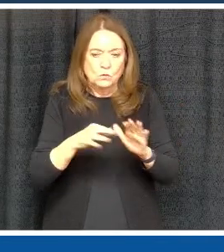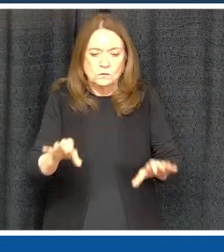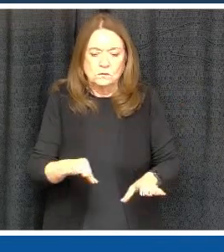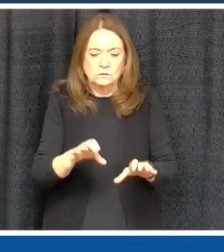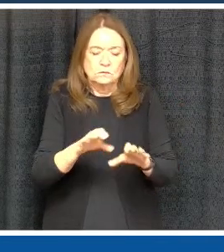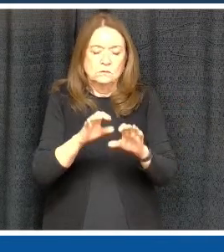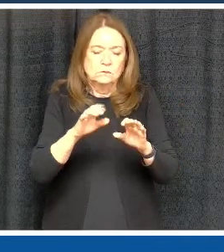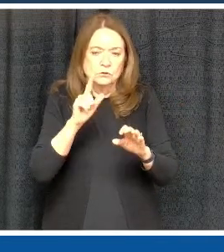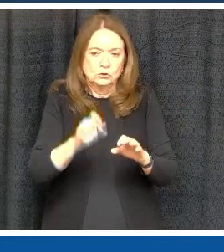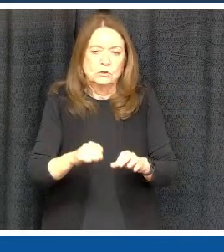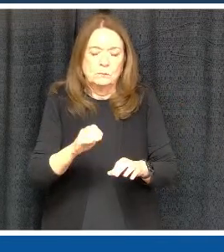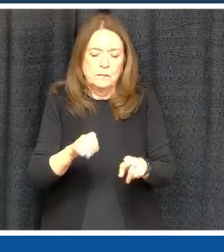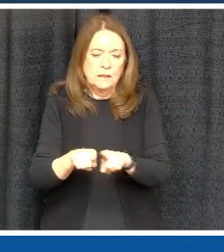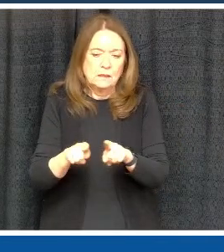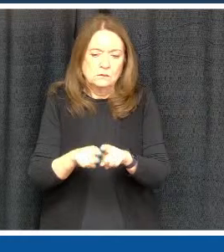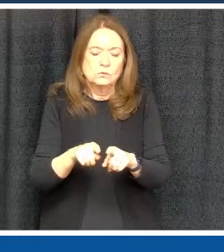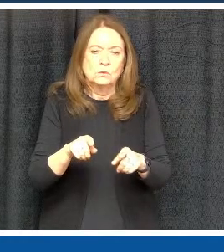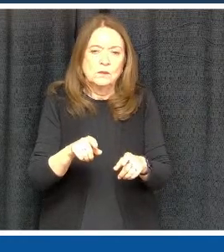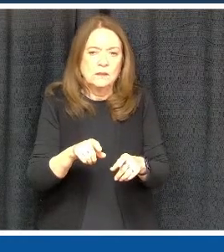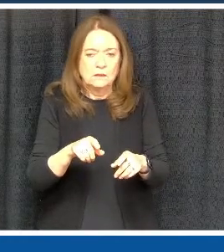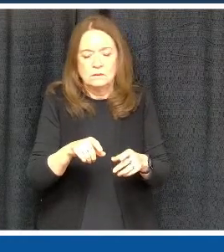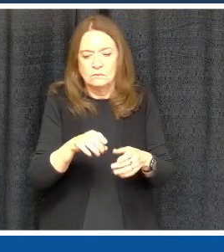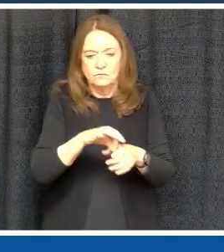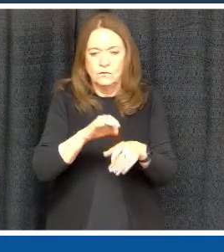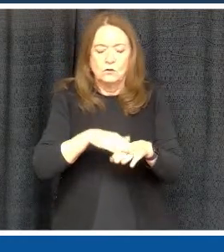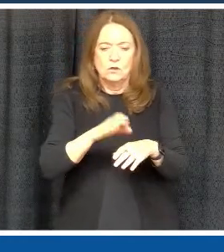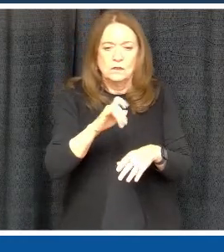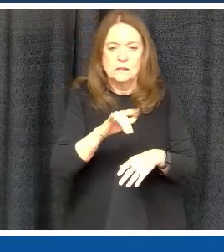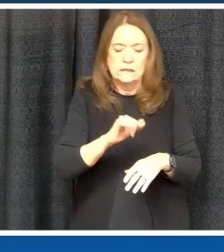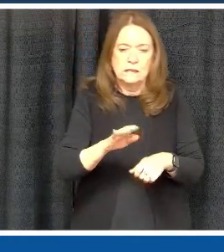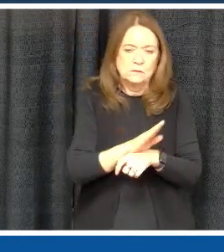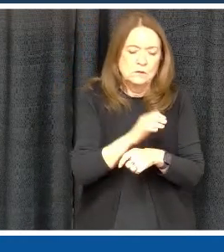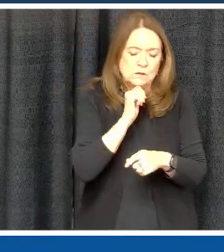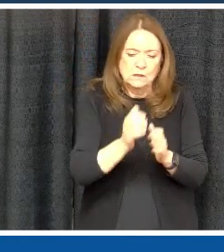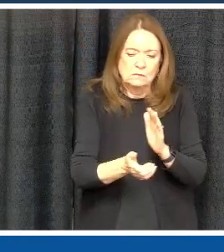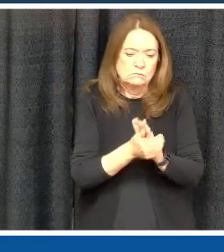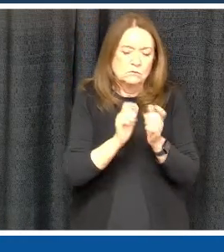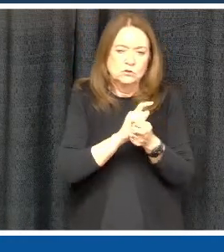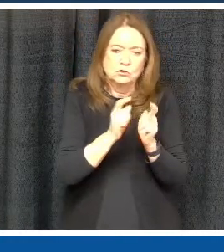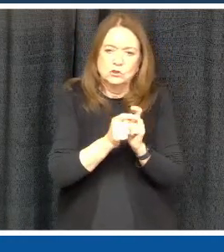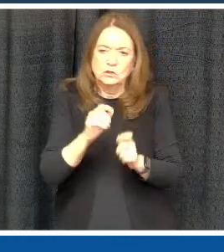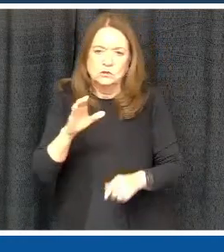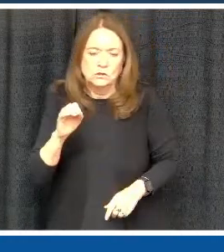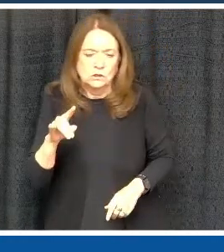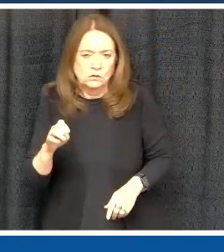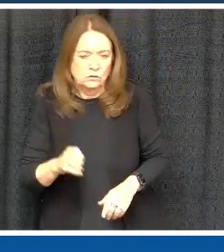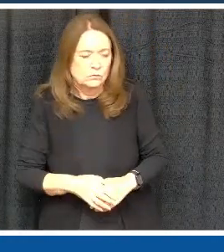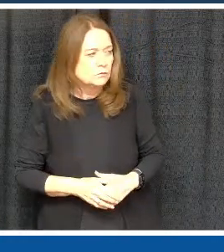we conduct the city's business. So it's not amending or changing the actual code.